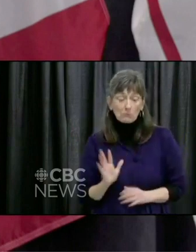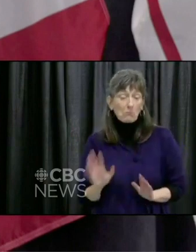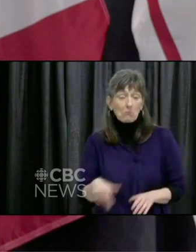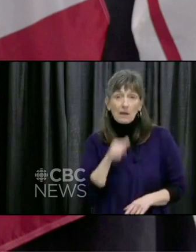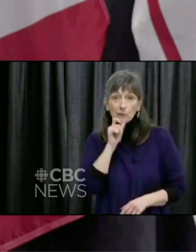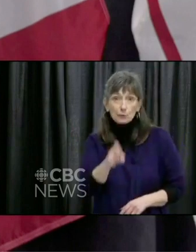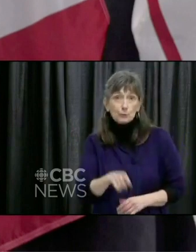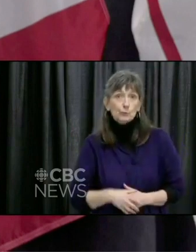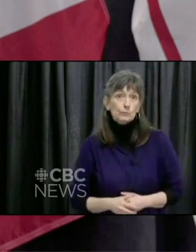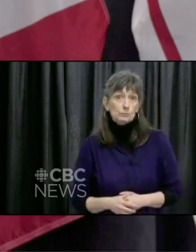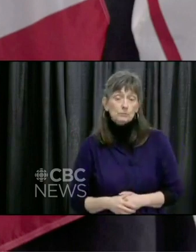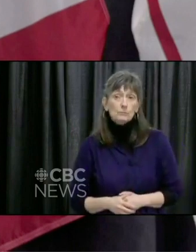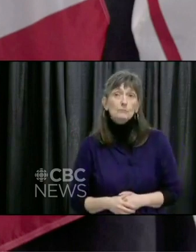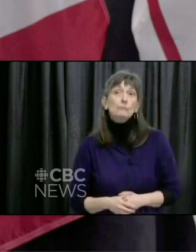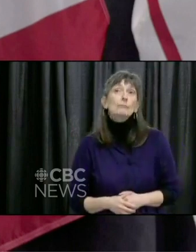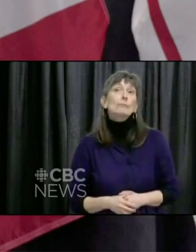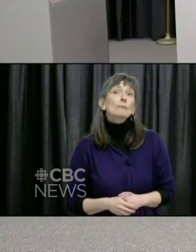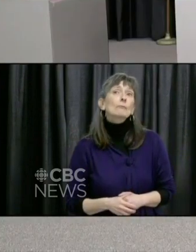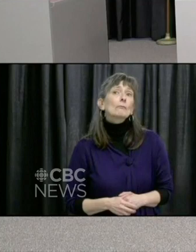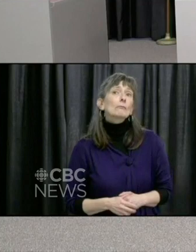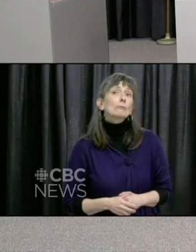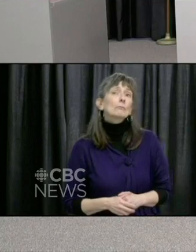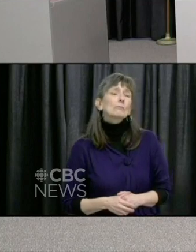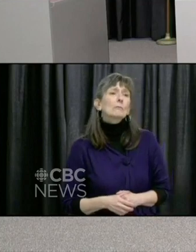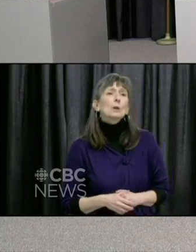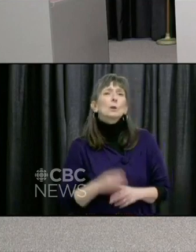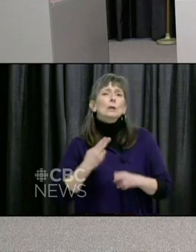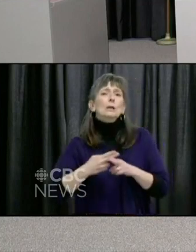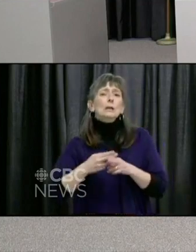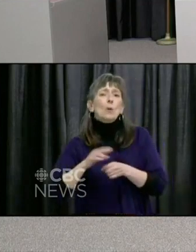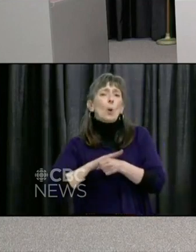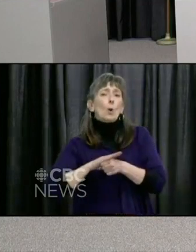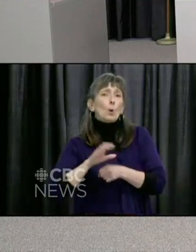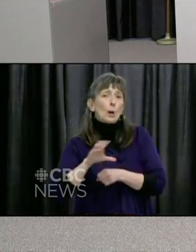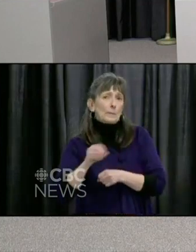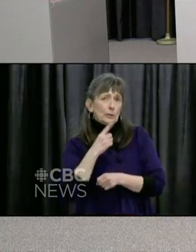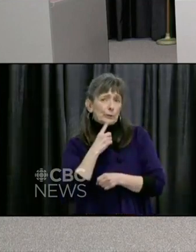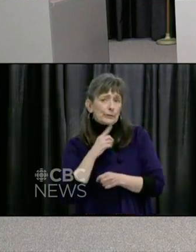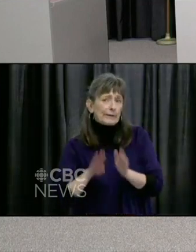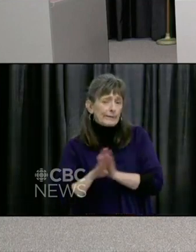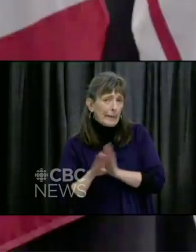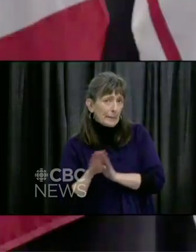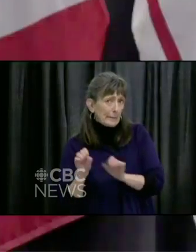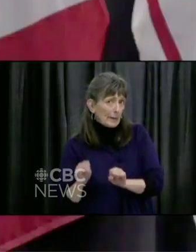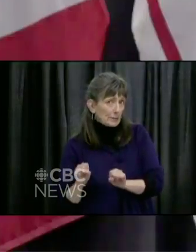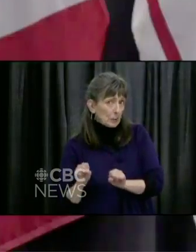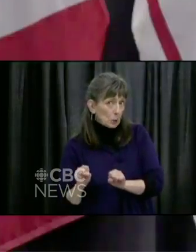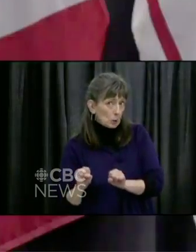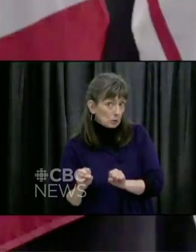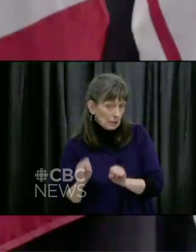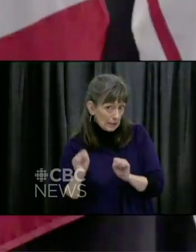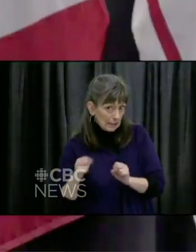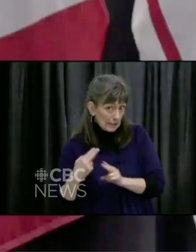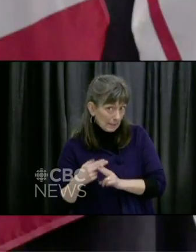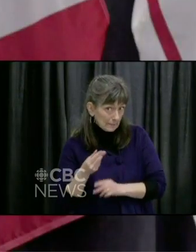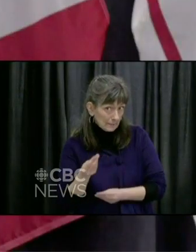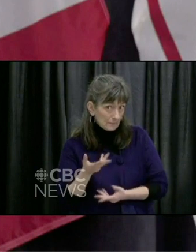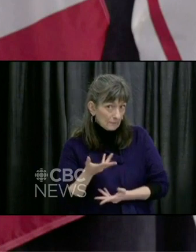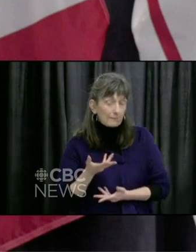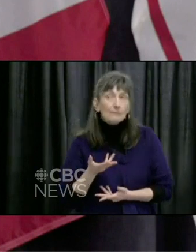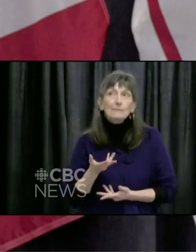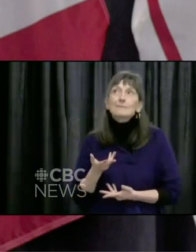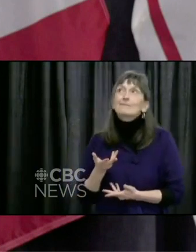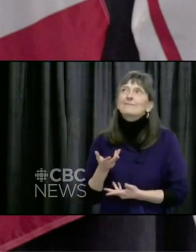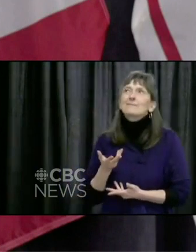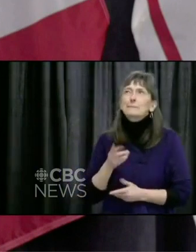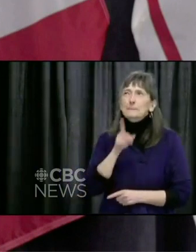Okay, and can you say the name of the local company that's working on this? I think for the moment that's probably